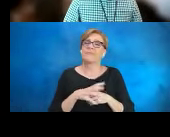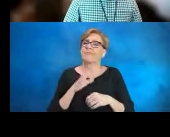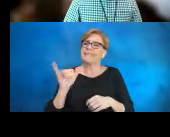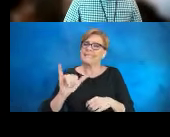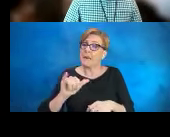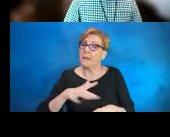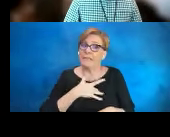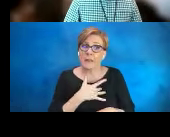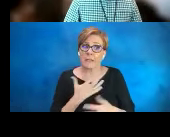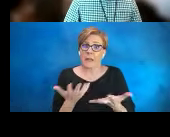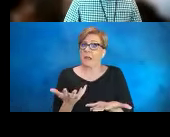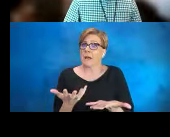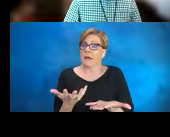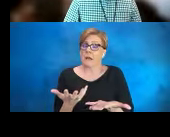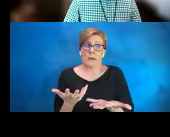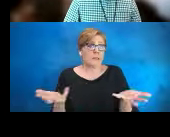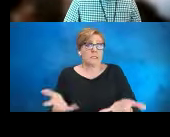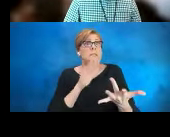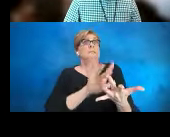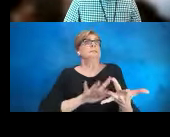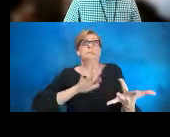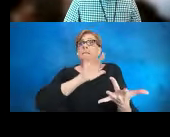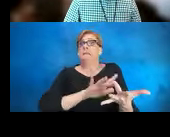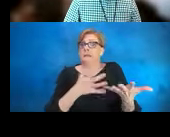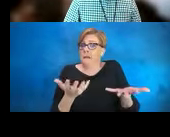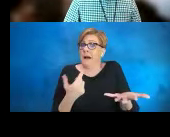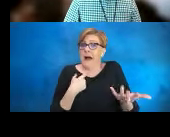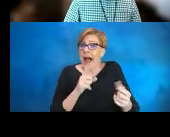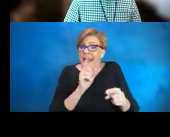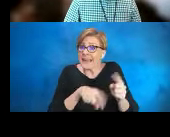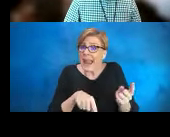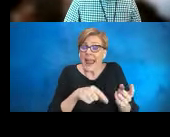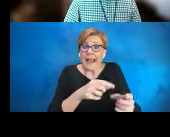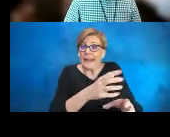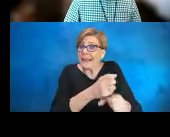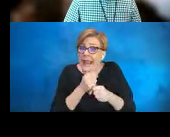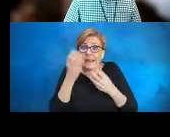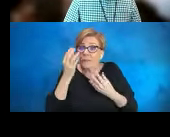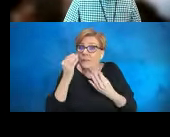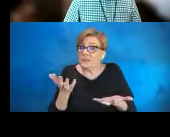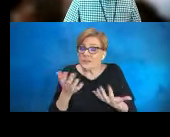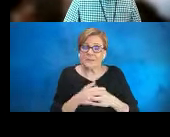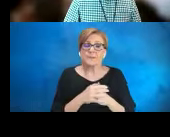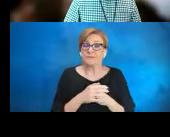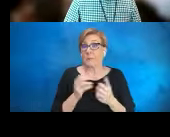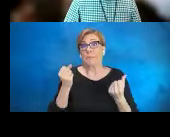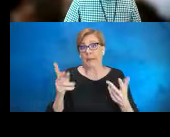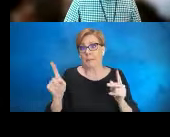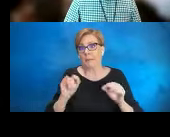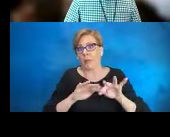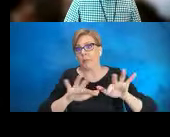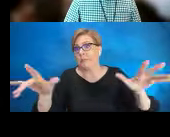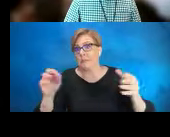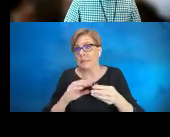can't get the information, really pervaded all of our findings. One respondent said, now with the new